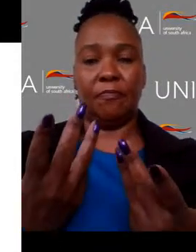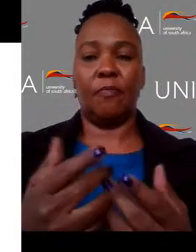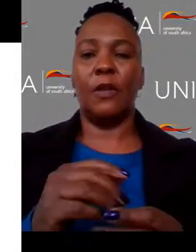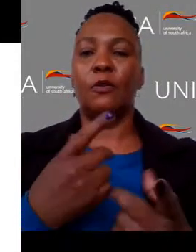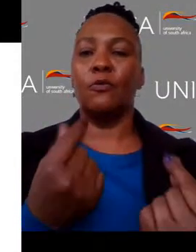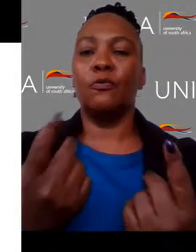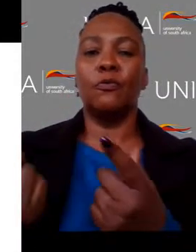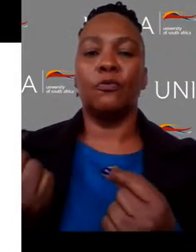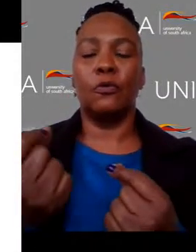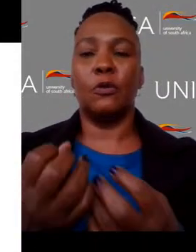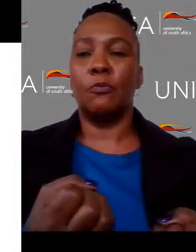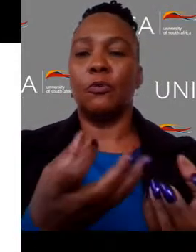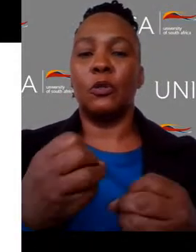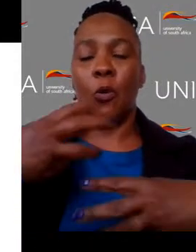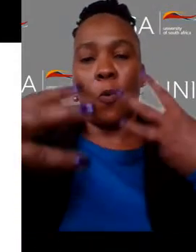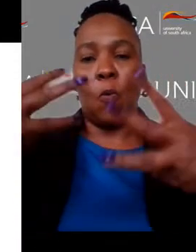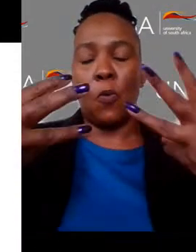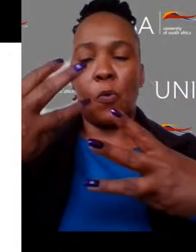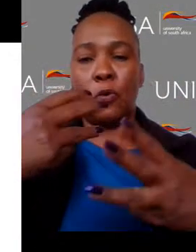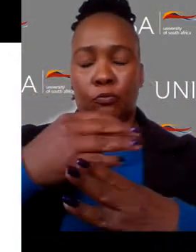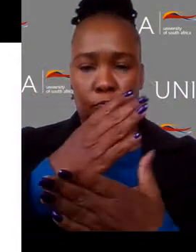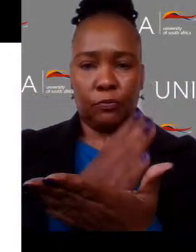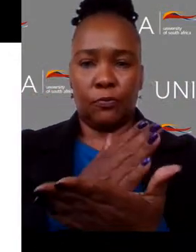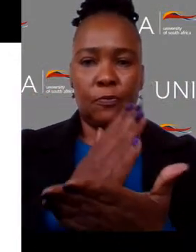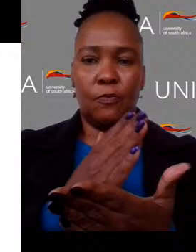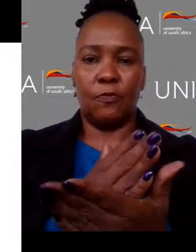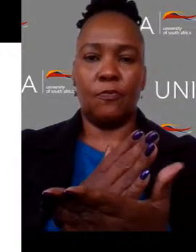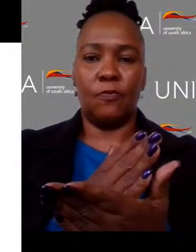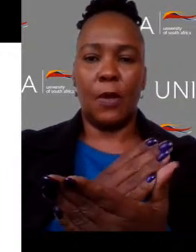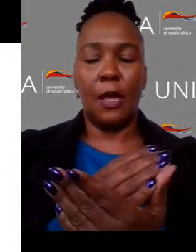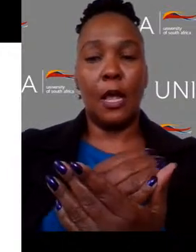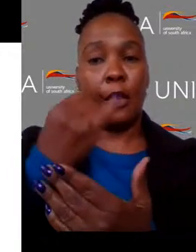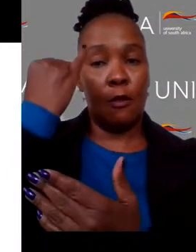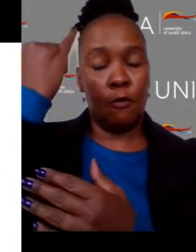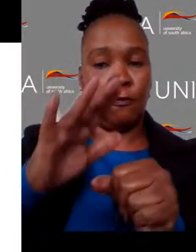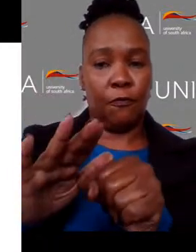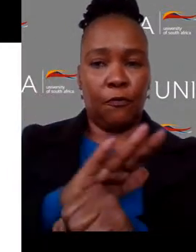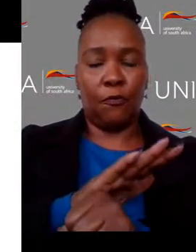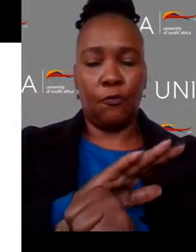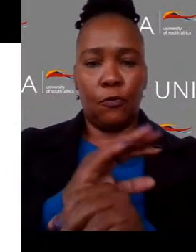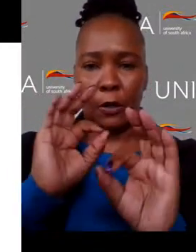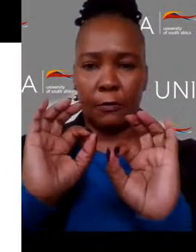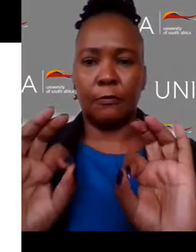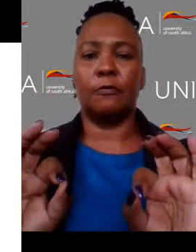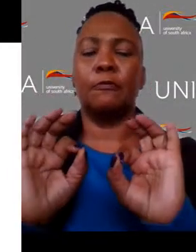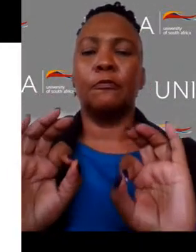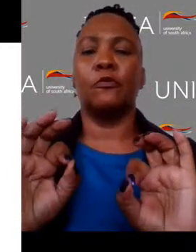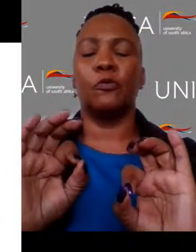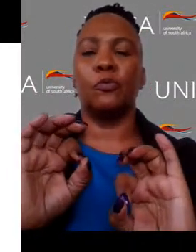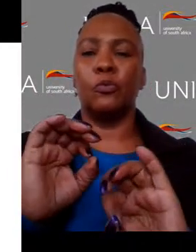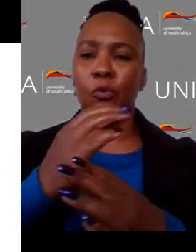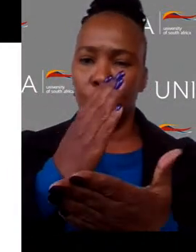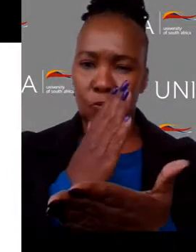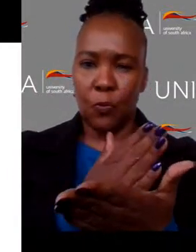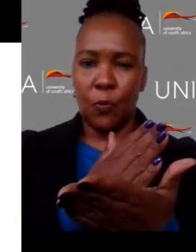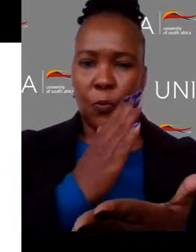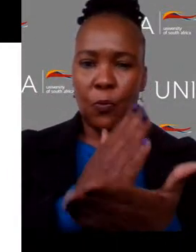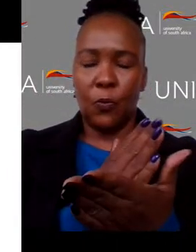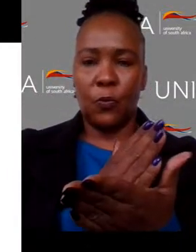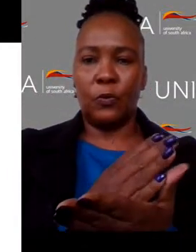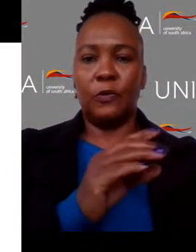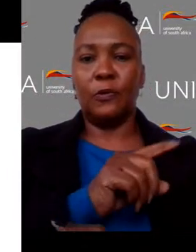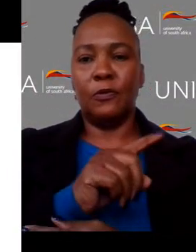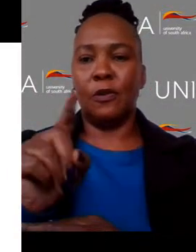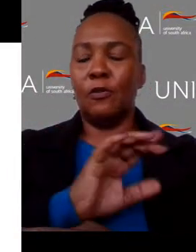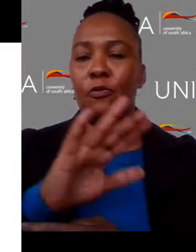must produce work that is honest and thoughtful and genuine. That means authentic to you, not something that